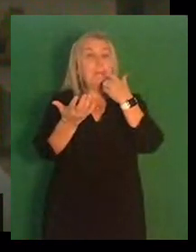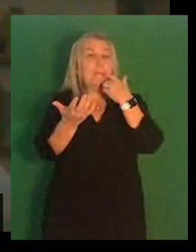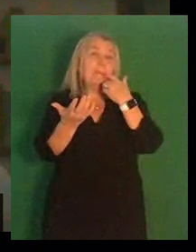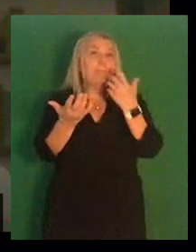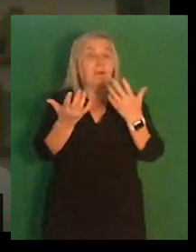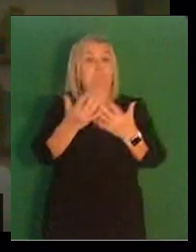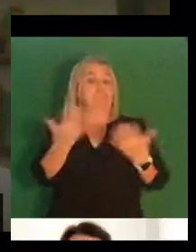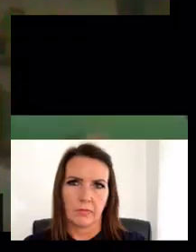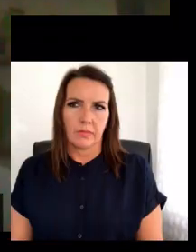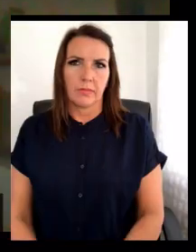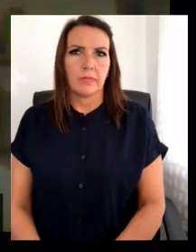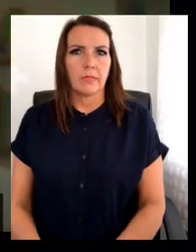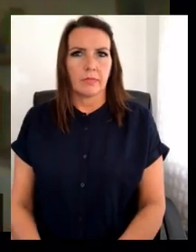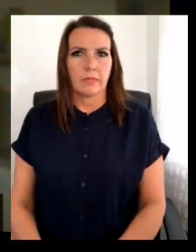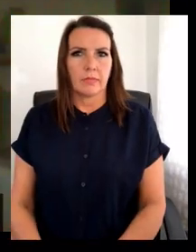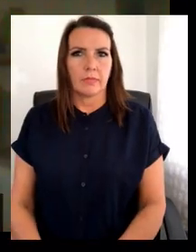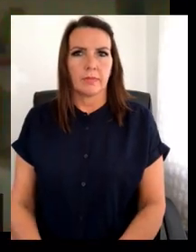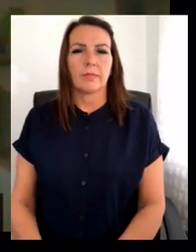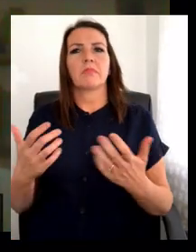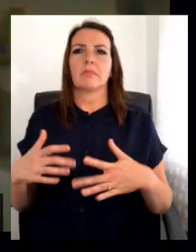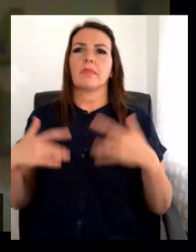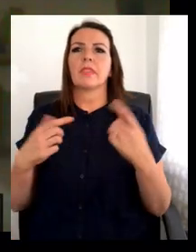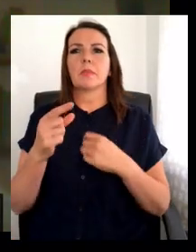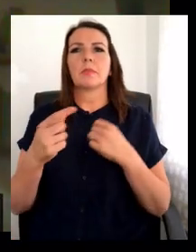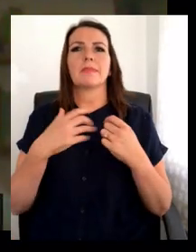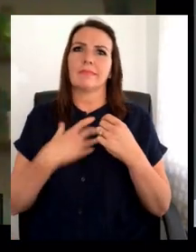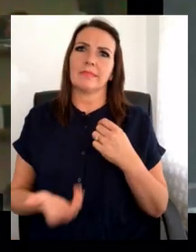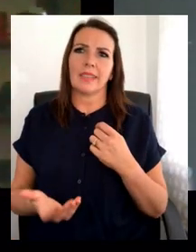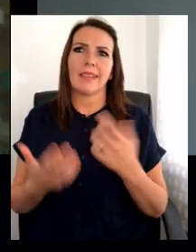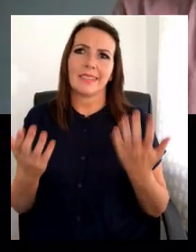Yeah, so I'm feeling a bit tired now, to be honest, Jenny.